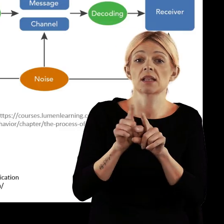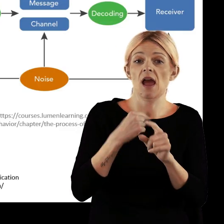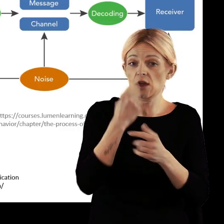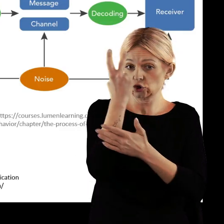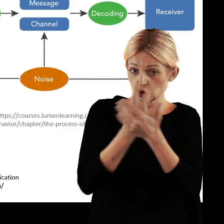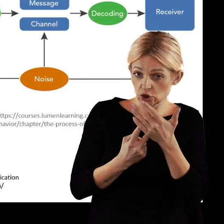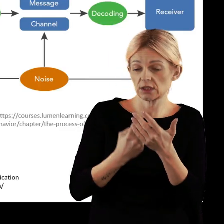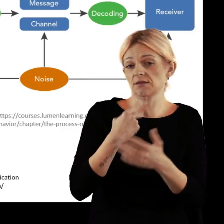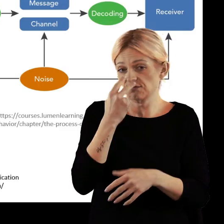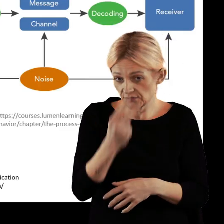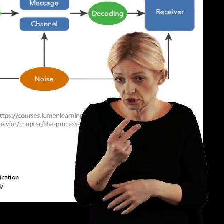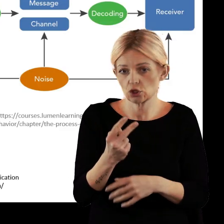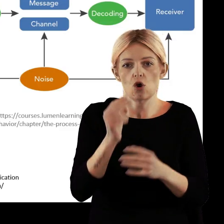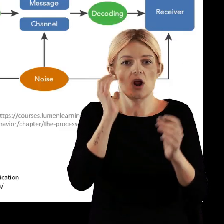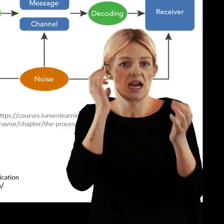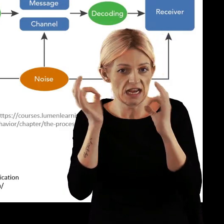meaning, interprets it.